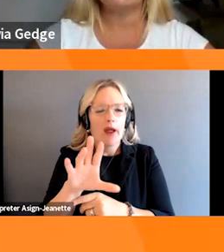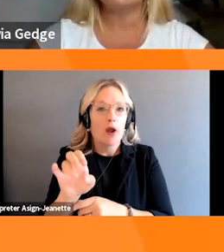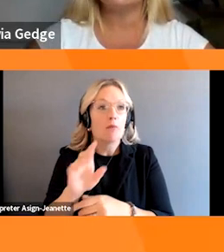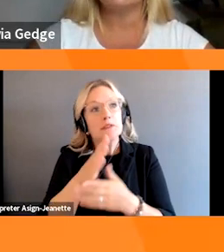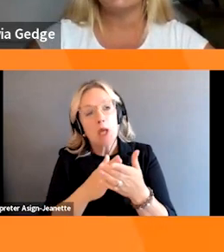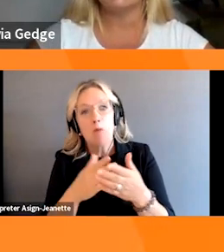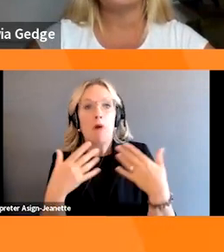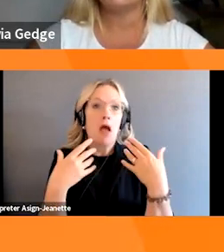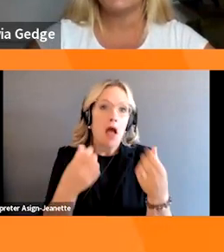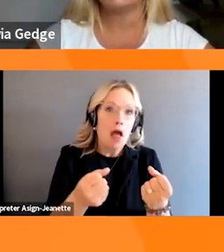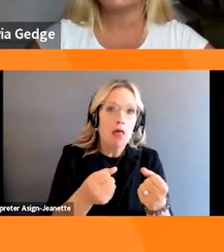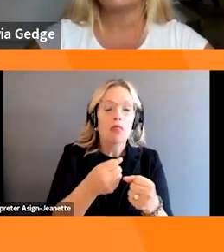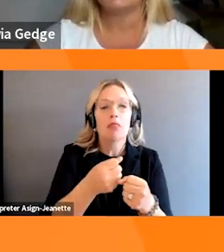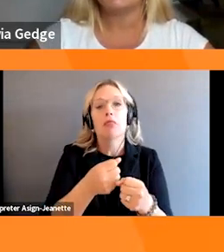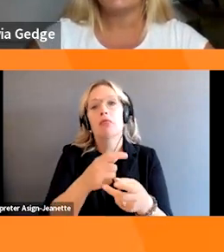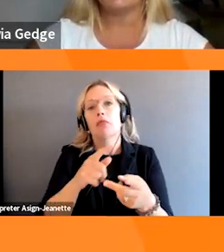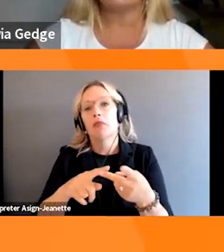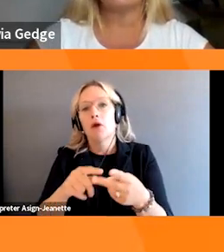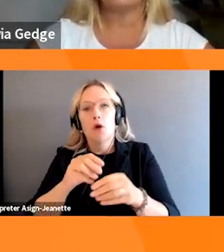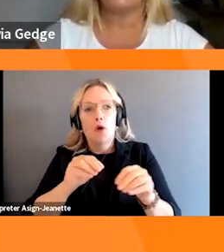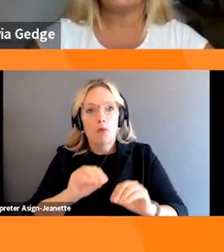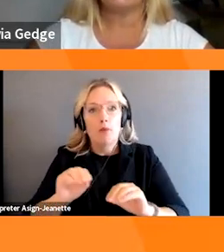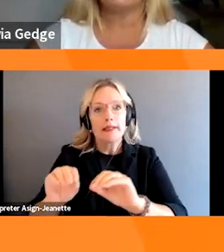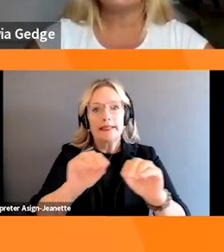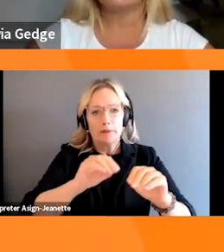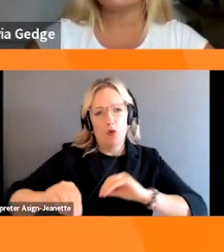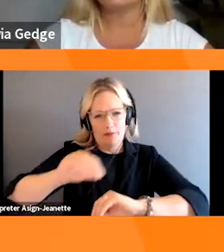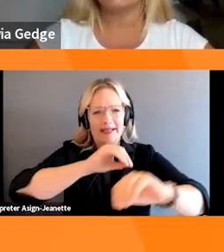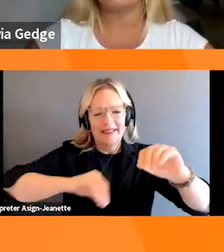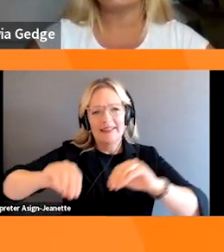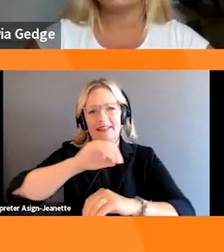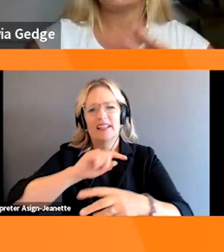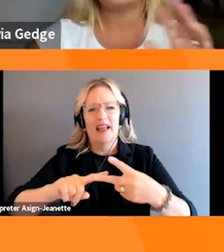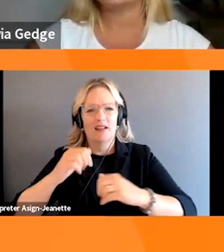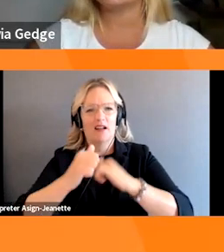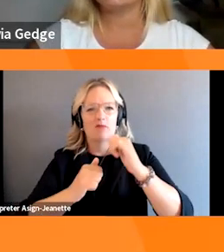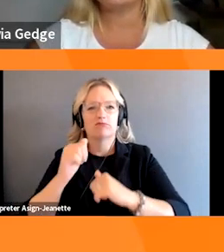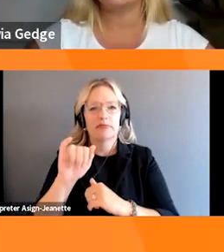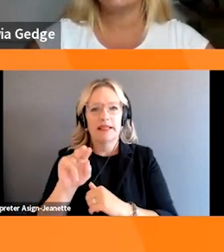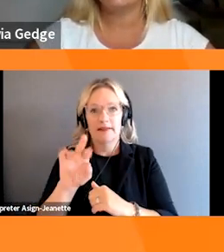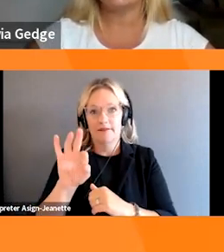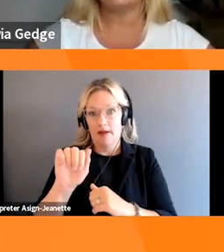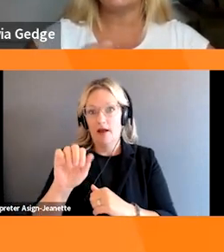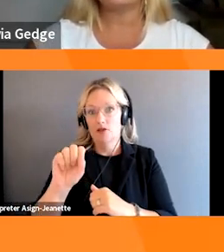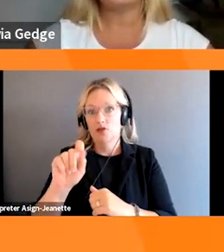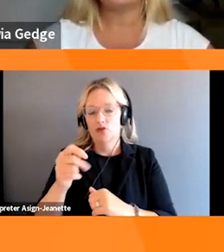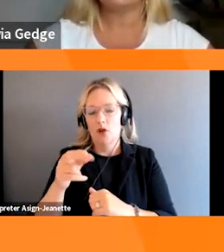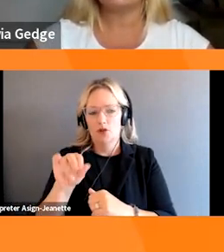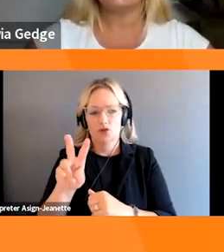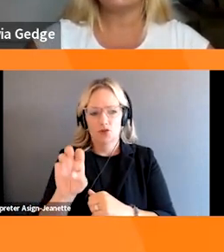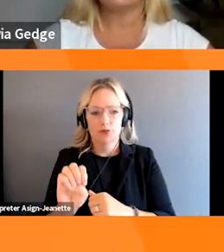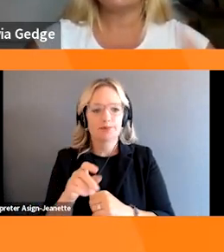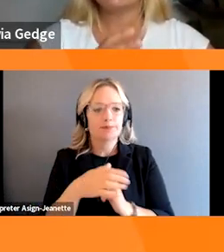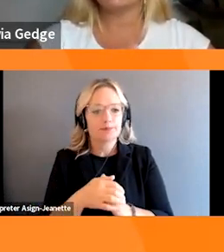healthcare, mobility, and infrastructure. And they're one of those technology companies that consistently